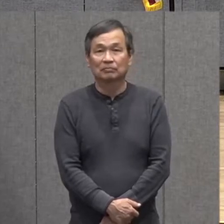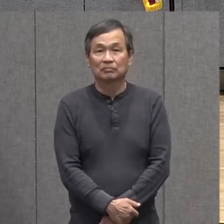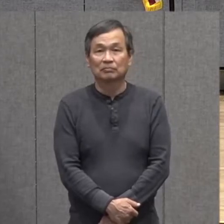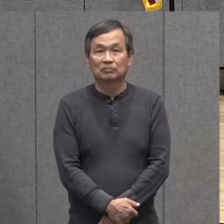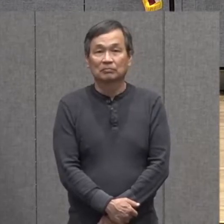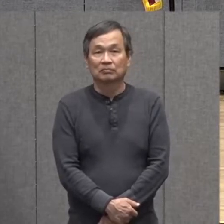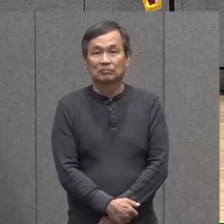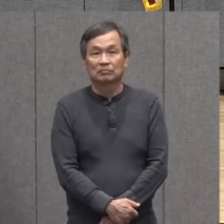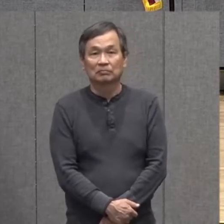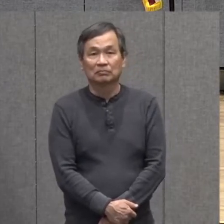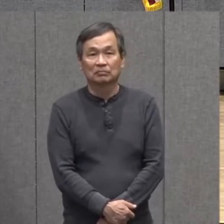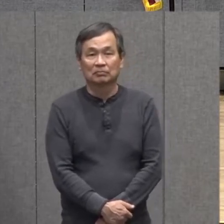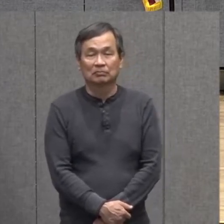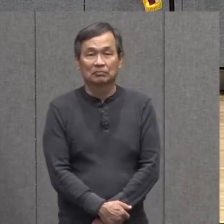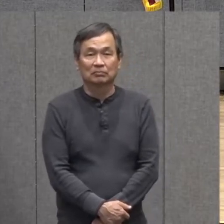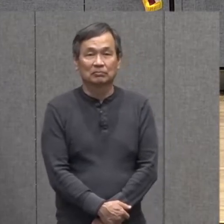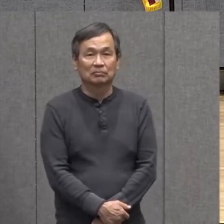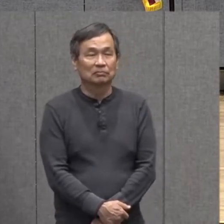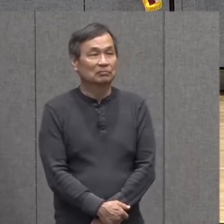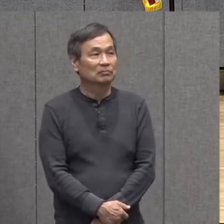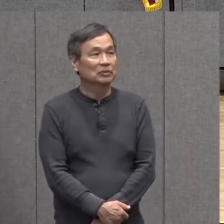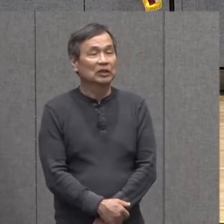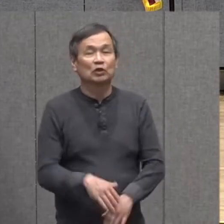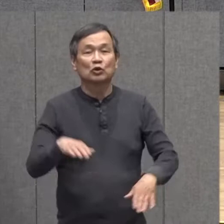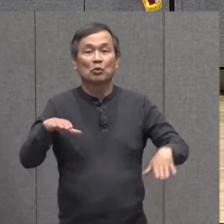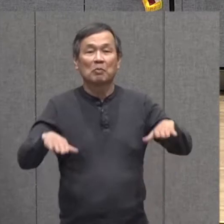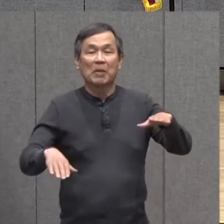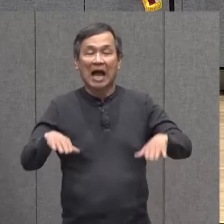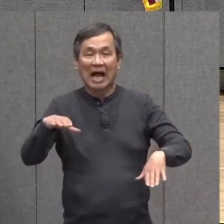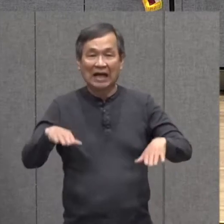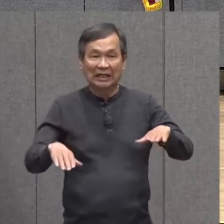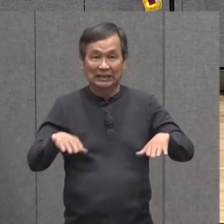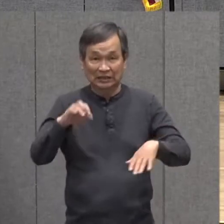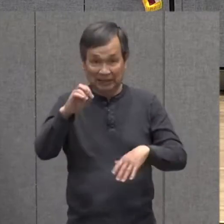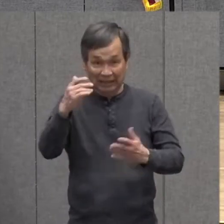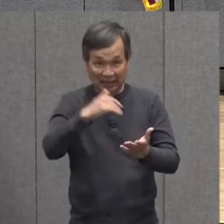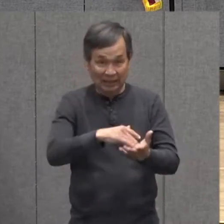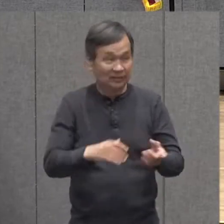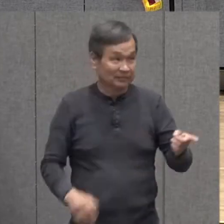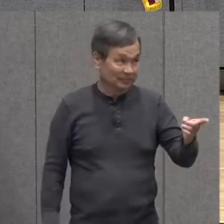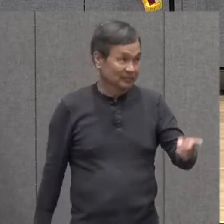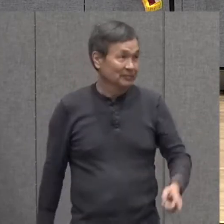some challenging balance poses. Ahora vamos a hacer los retos de los